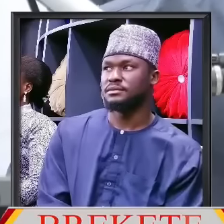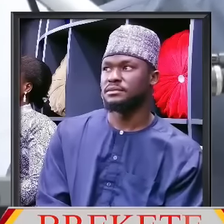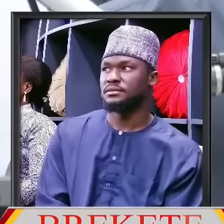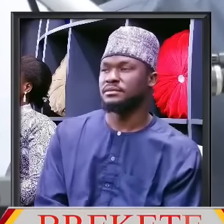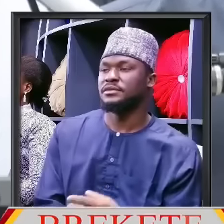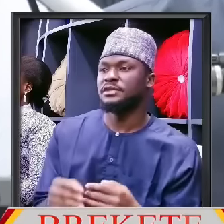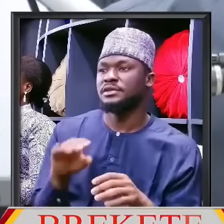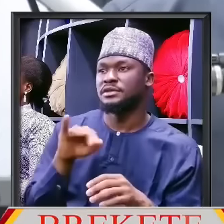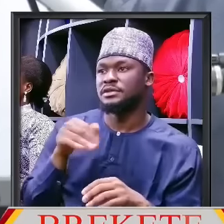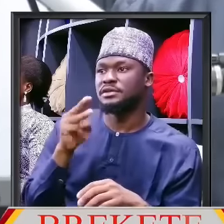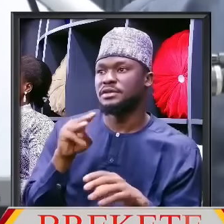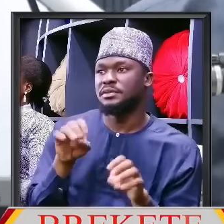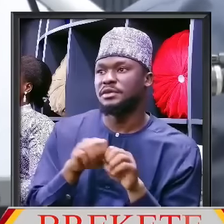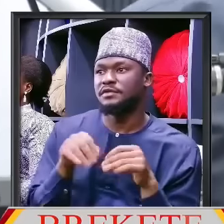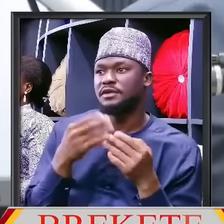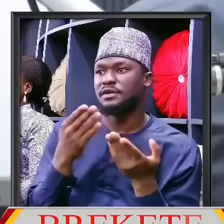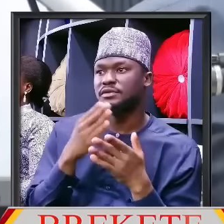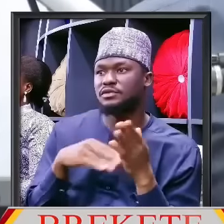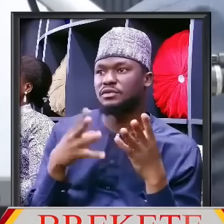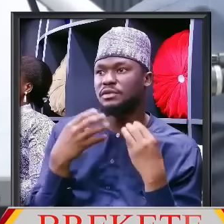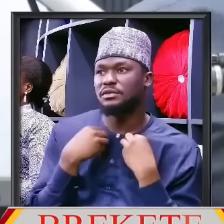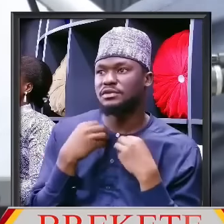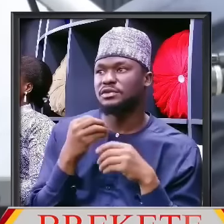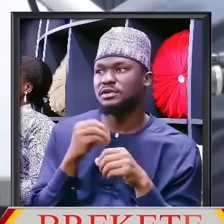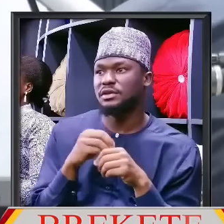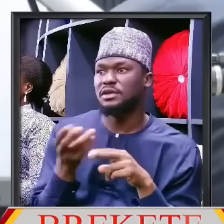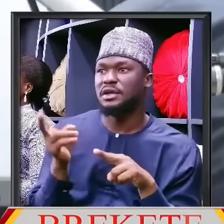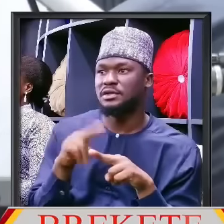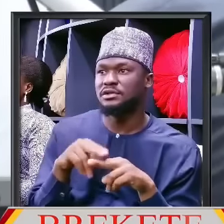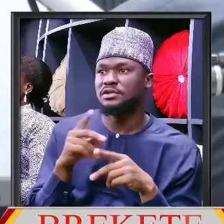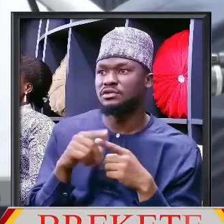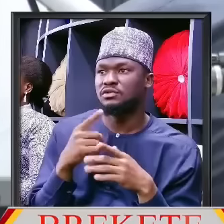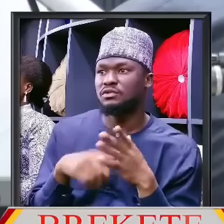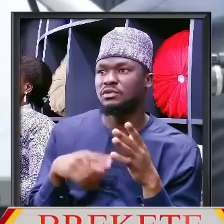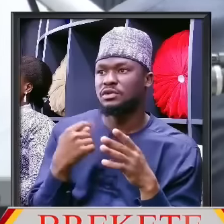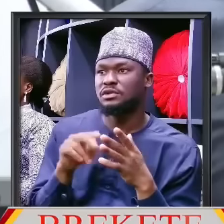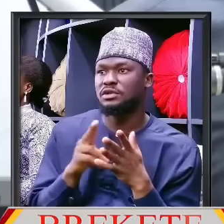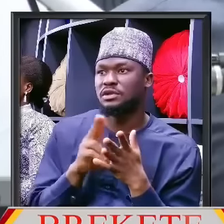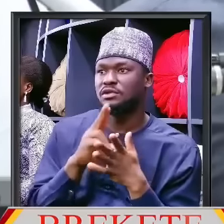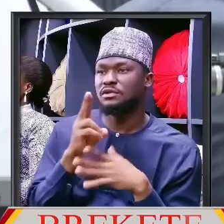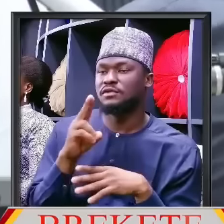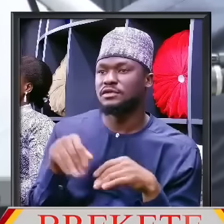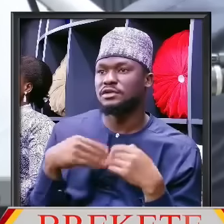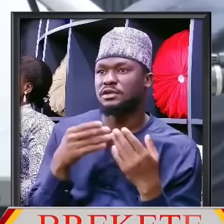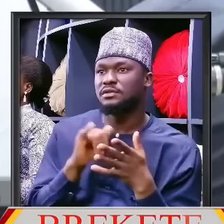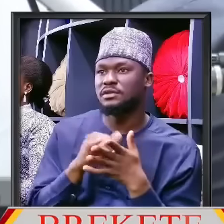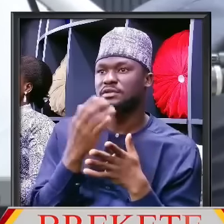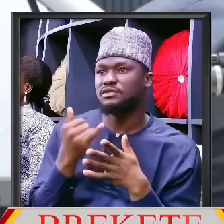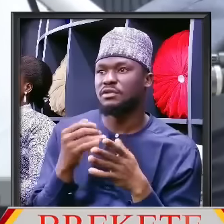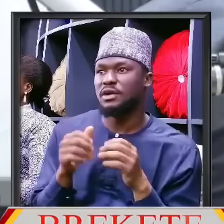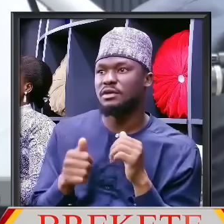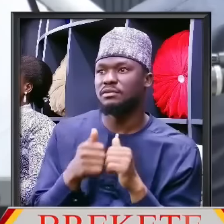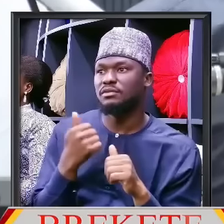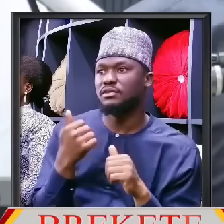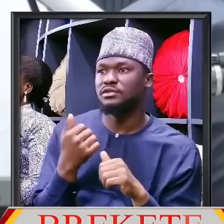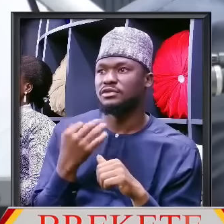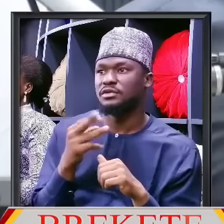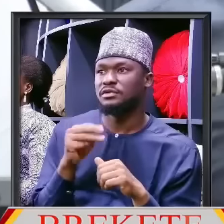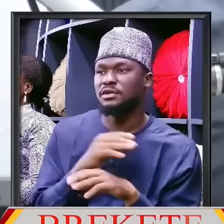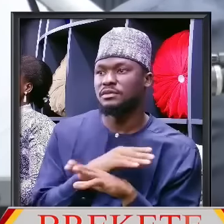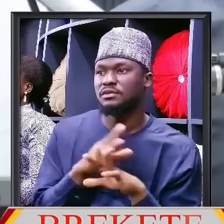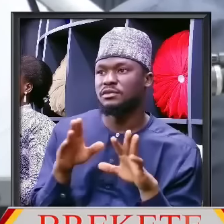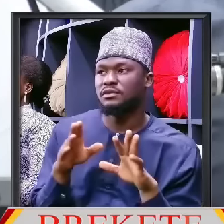even gave some of the parents admission. Mm. In addition to the one where the university give. Mm. That is why most of the parents cannot even upload